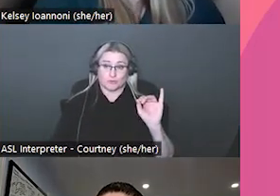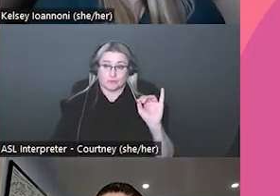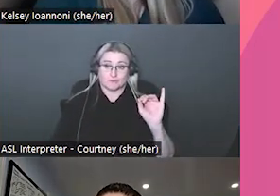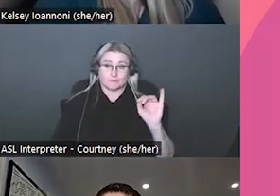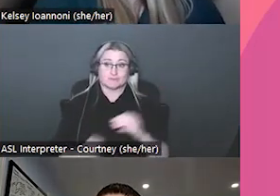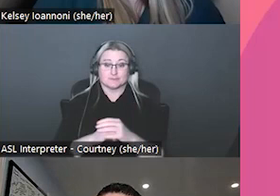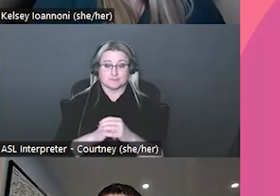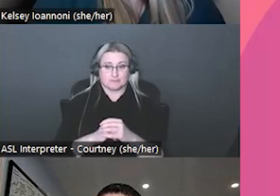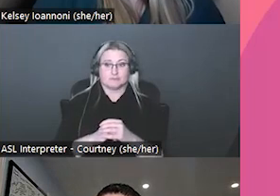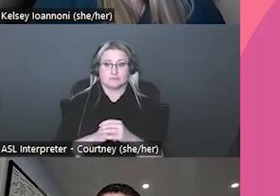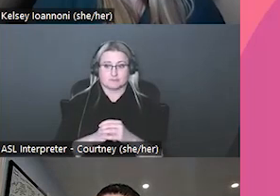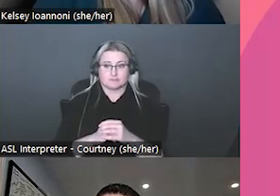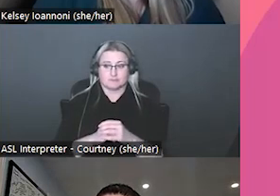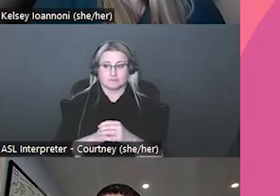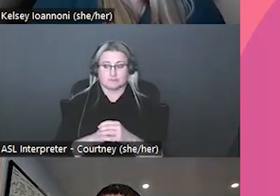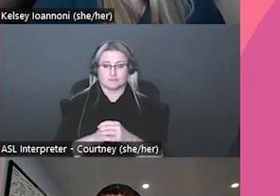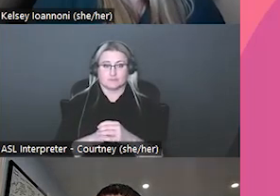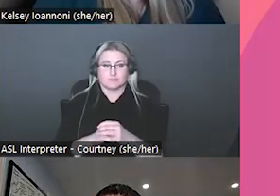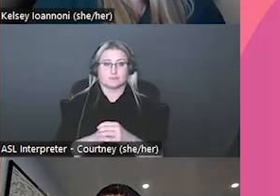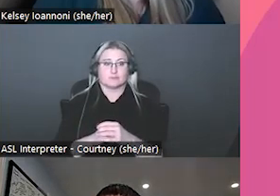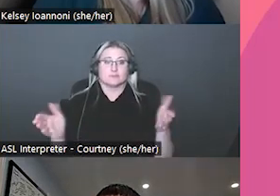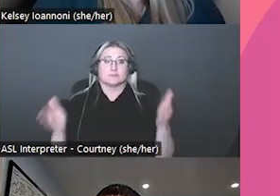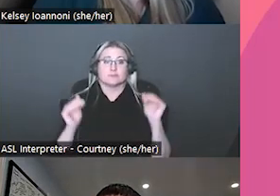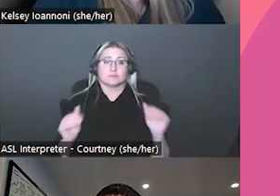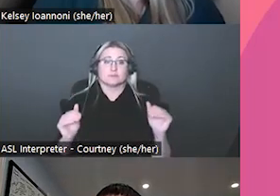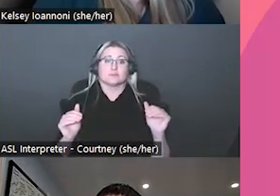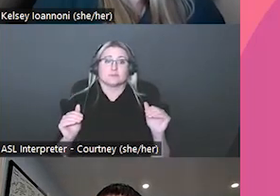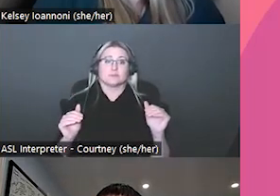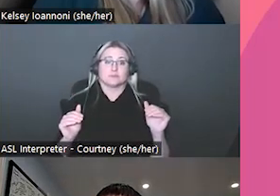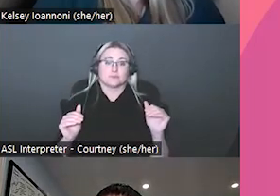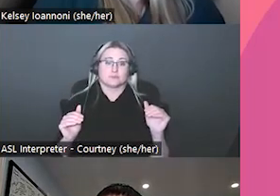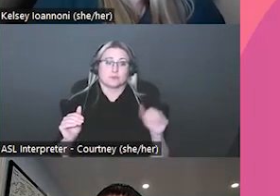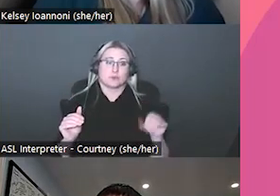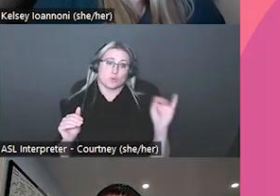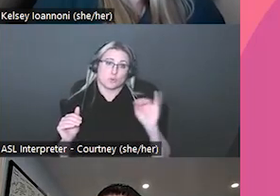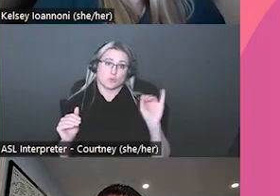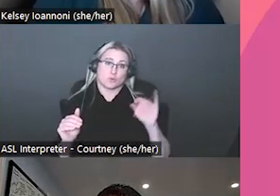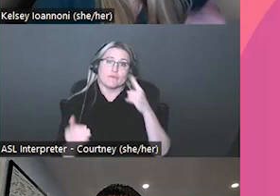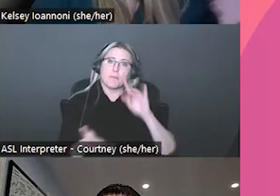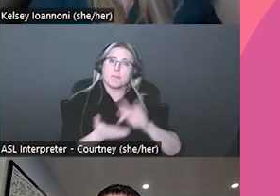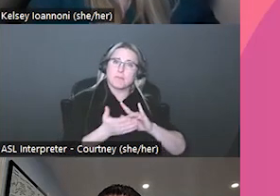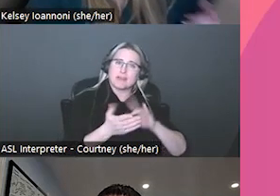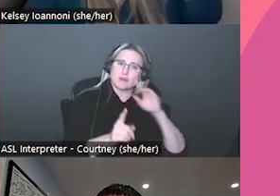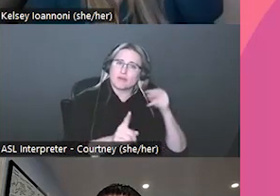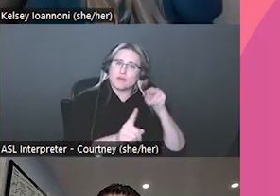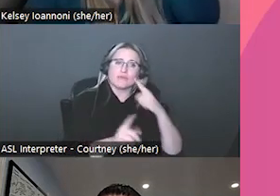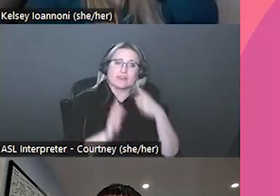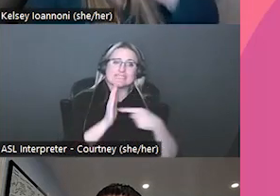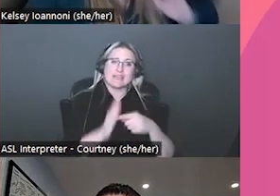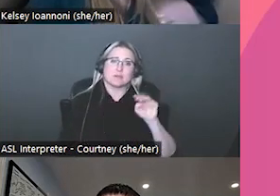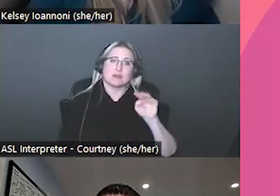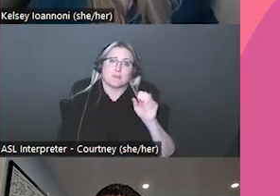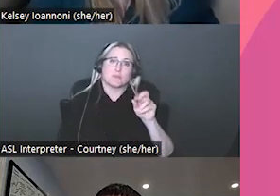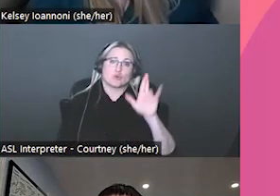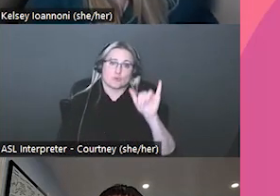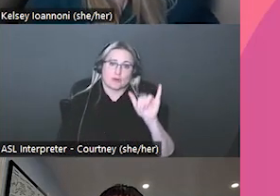experience. We can also draw on the work of fat studies scholars around disciplinary medicine and the medical gaze. So Samantha Murray describes the fat